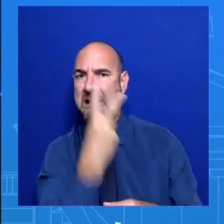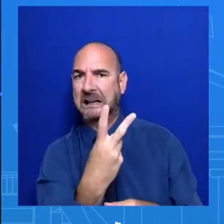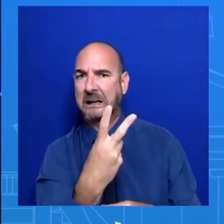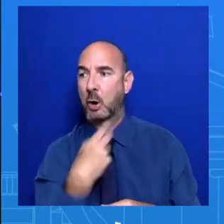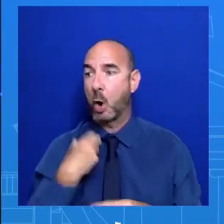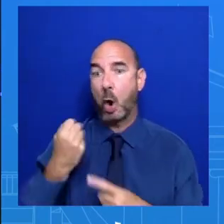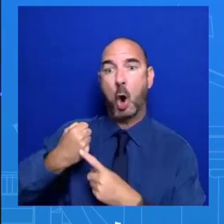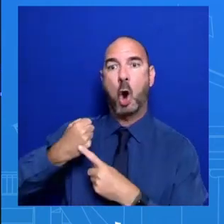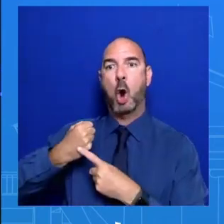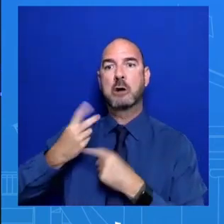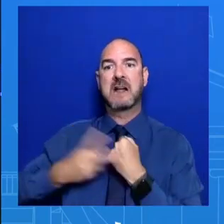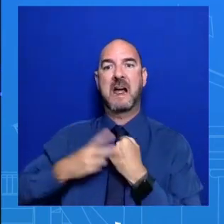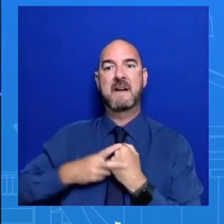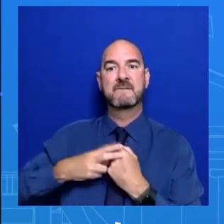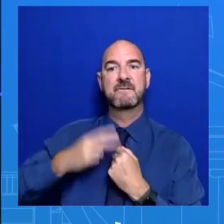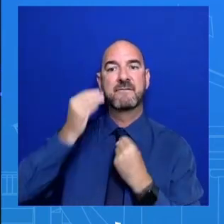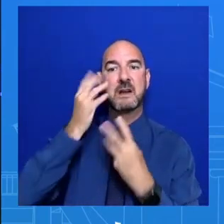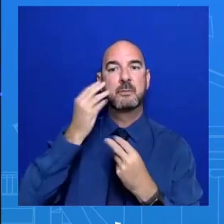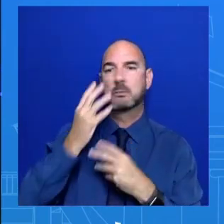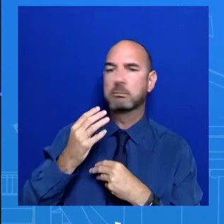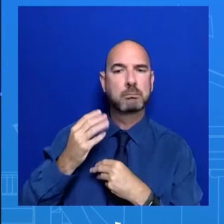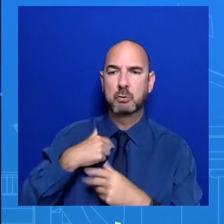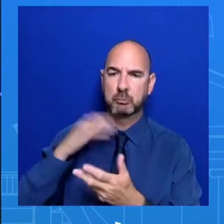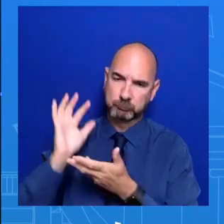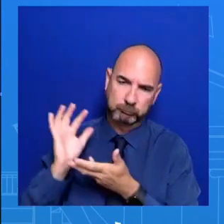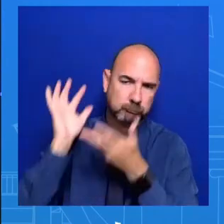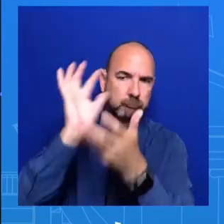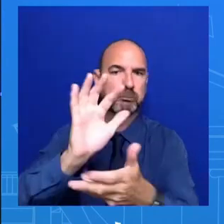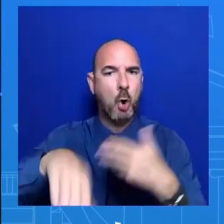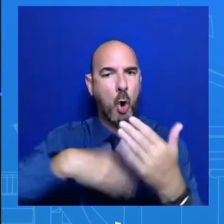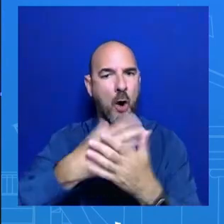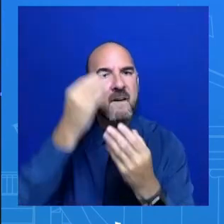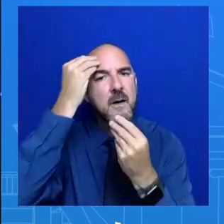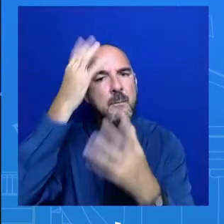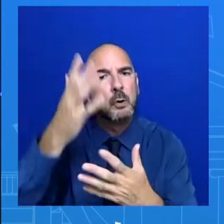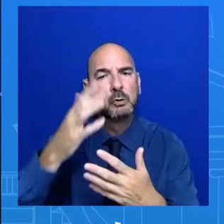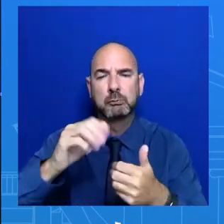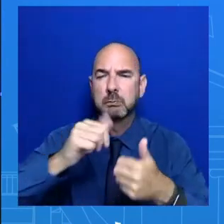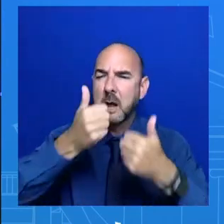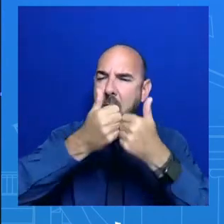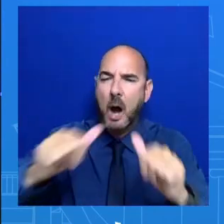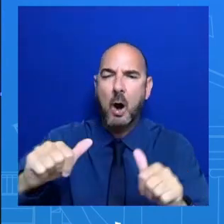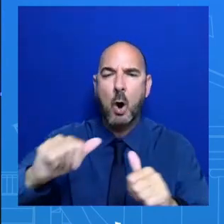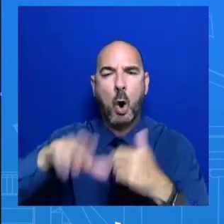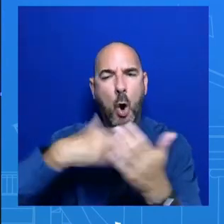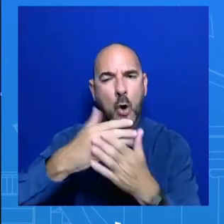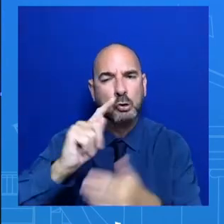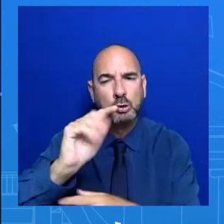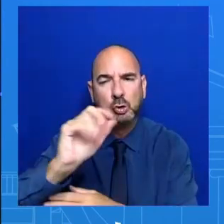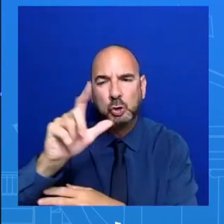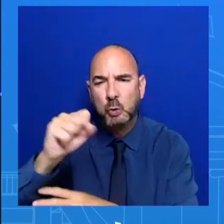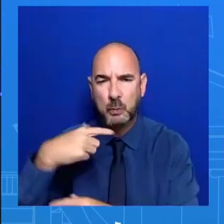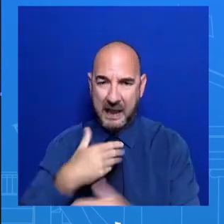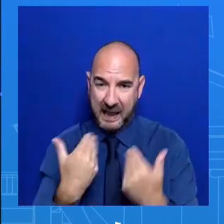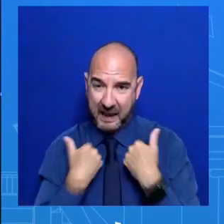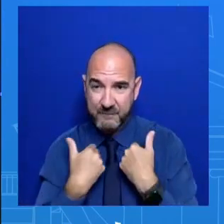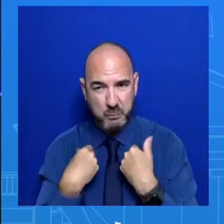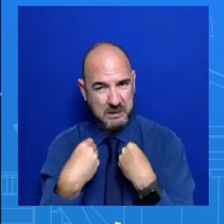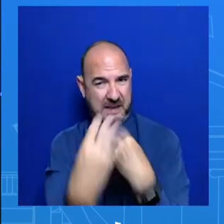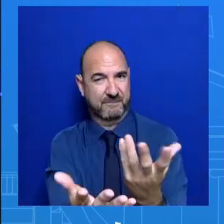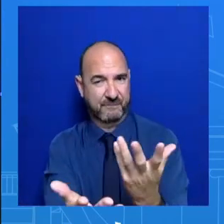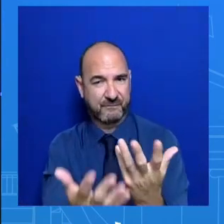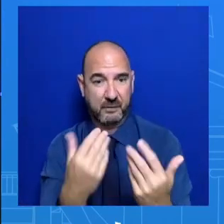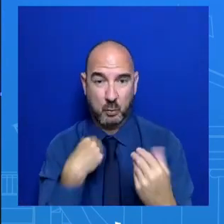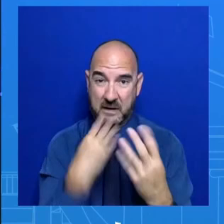every asset, every tool, every capability. And frankly, we have some of the best there is in the business on this. And they are hard at work with the Israeli